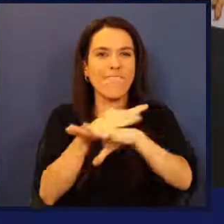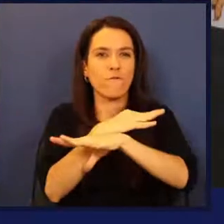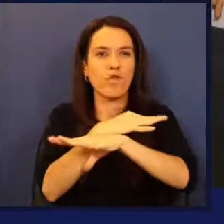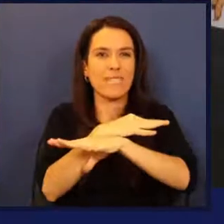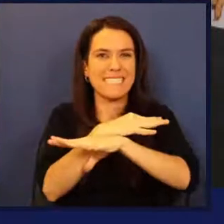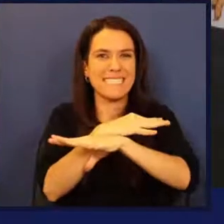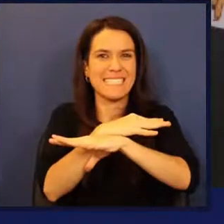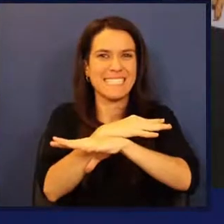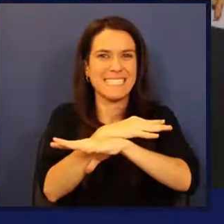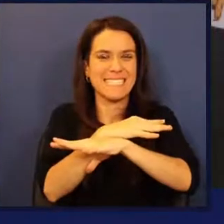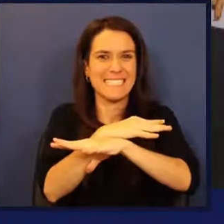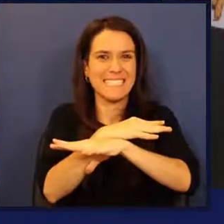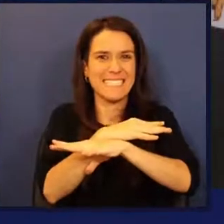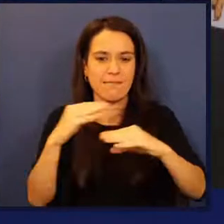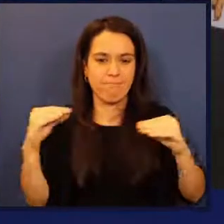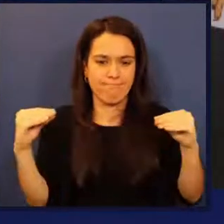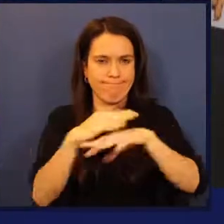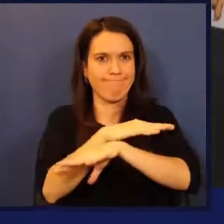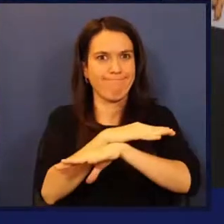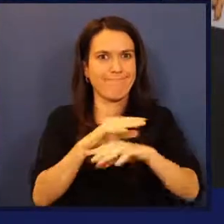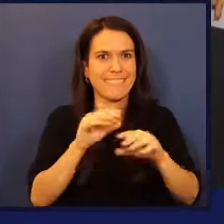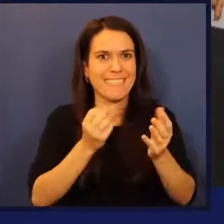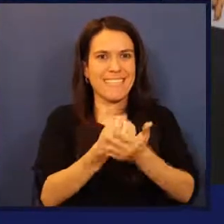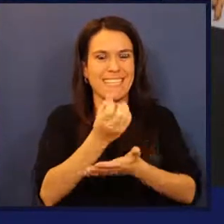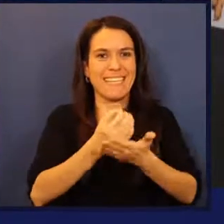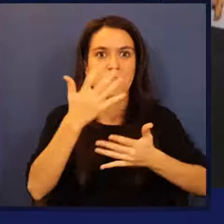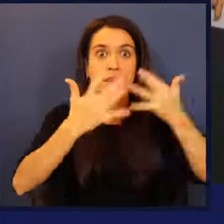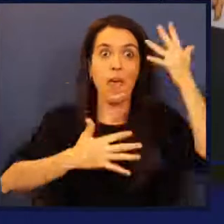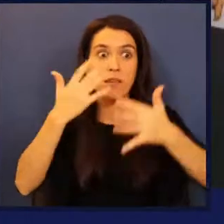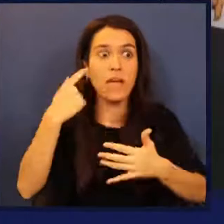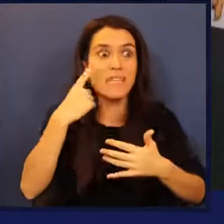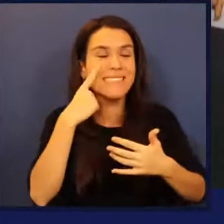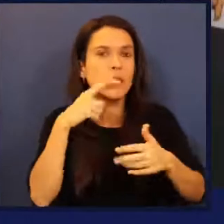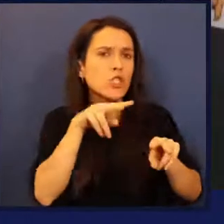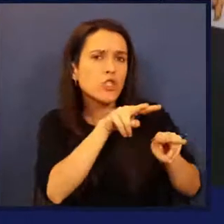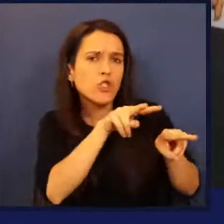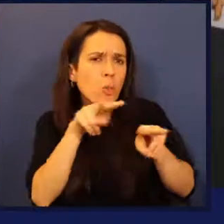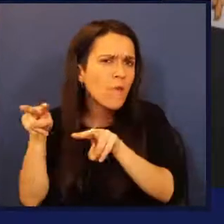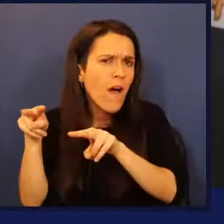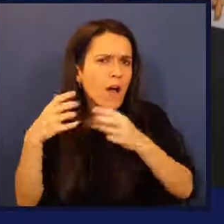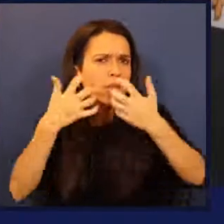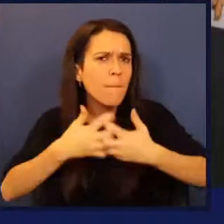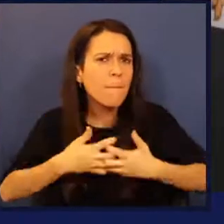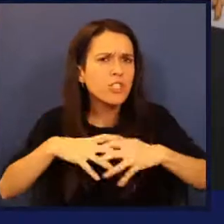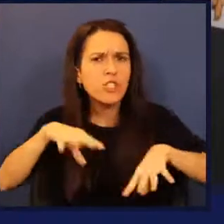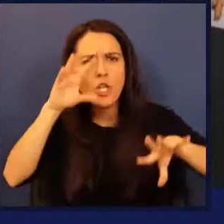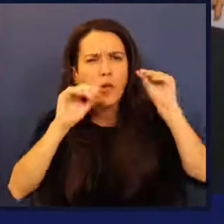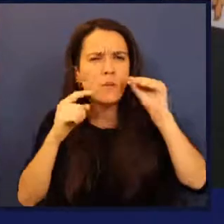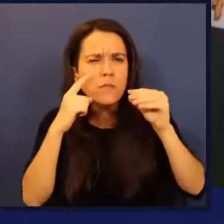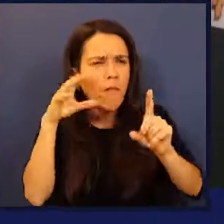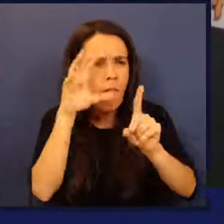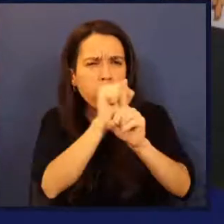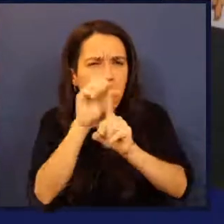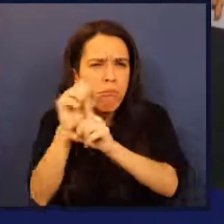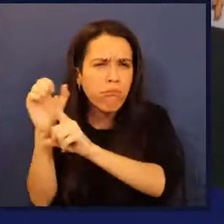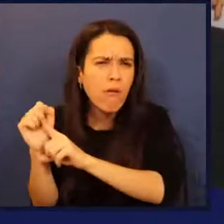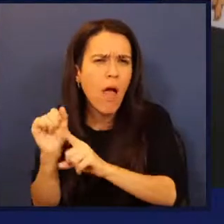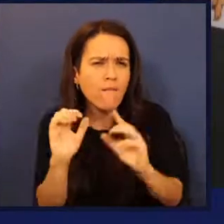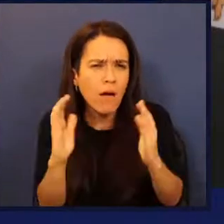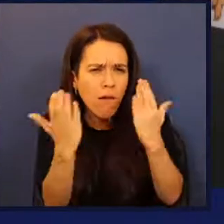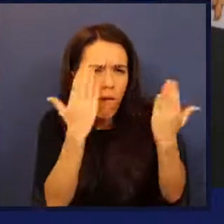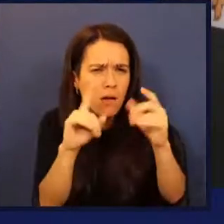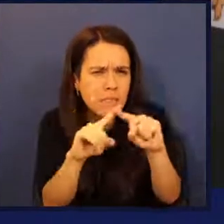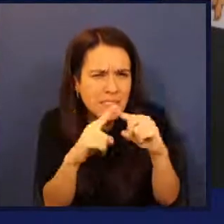And what you can do is you can use unsupervised machine learning to actually detect if there is a large difference